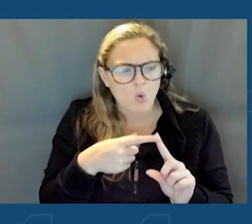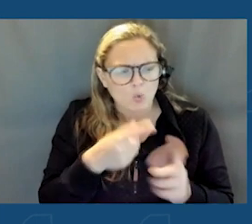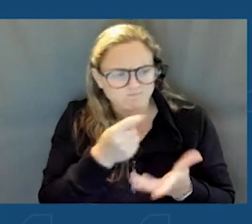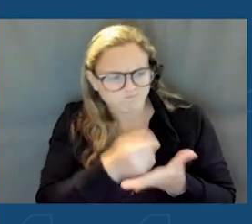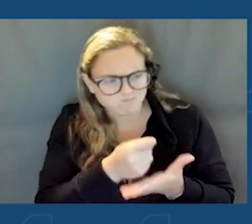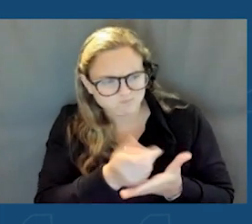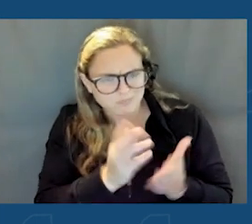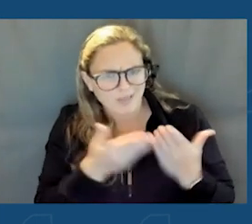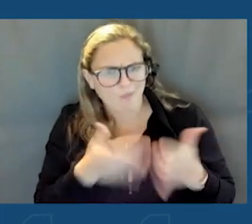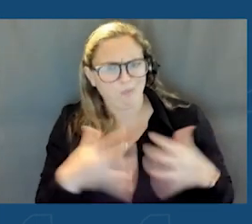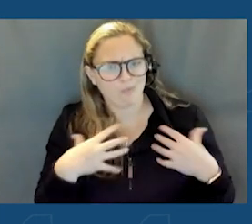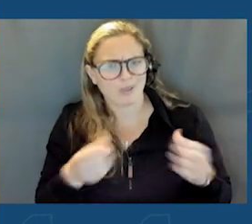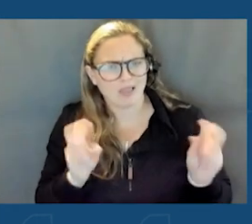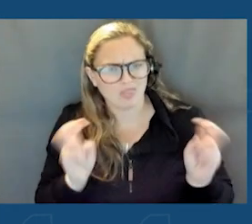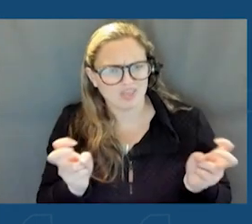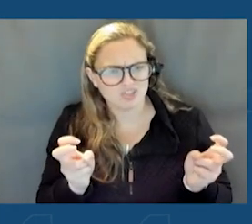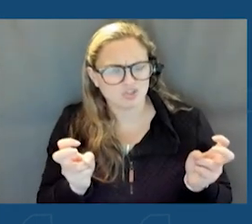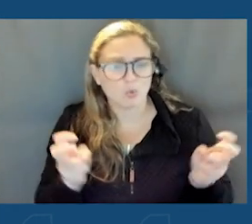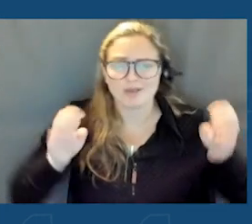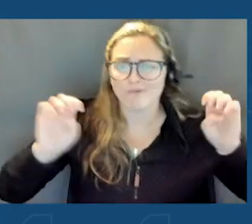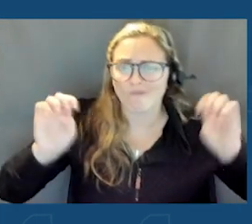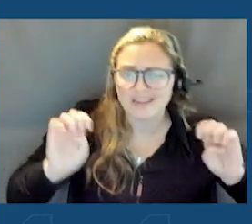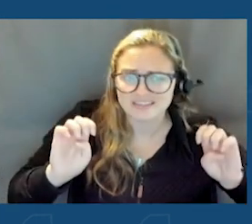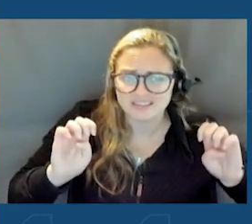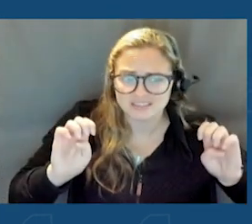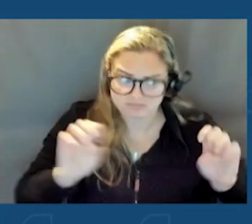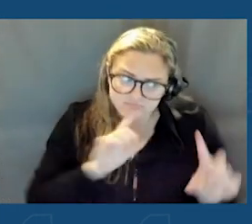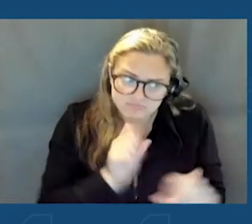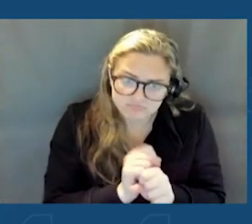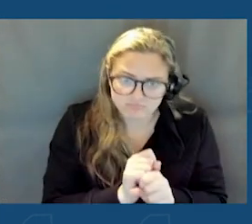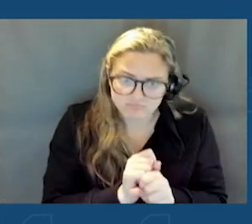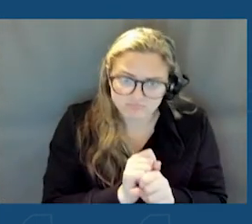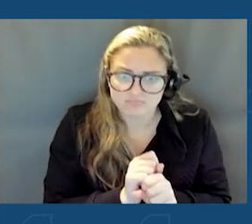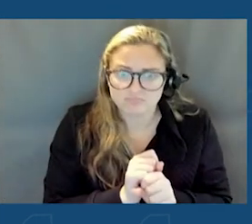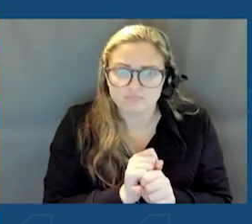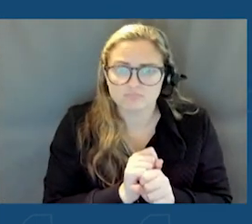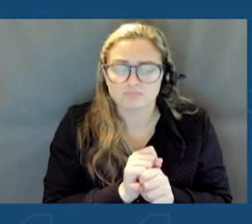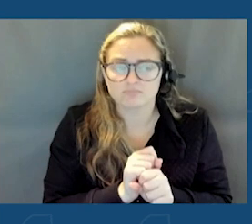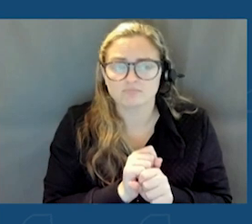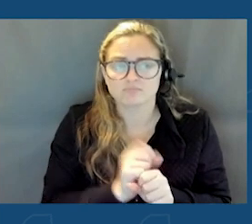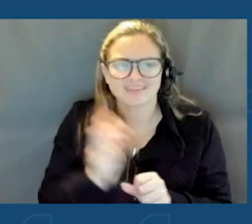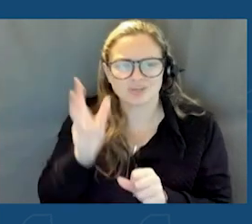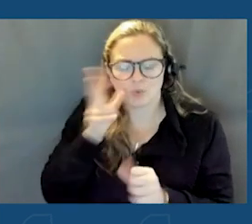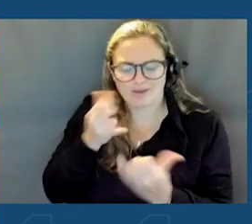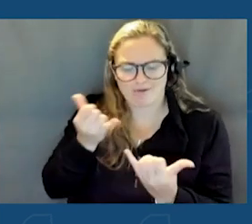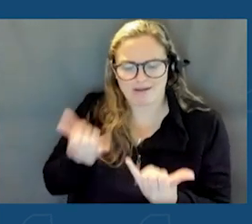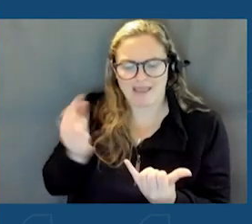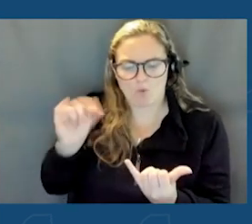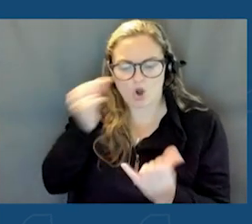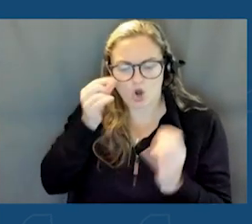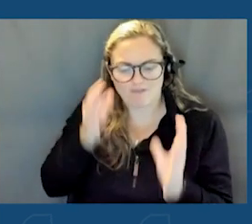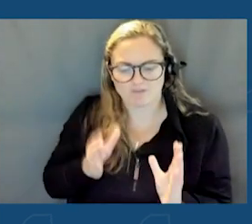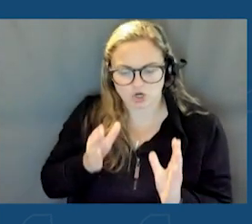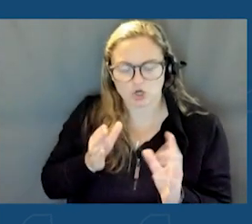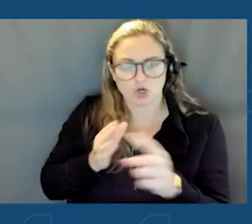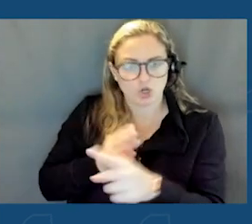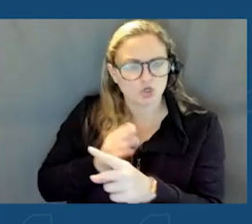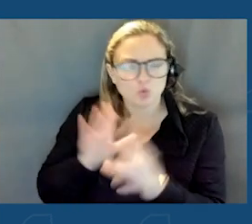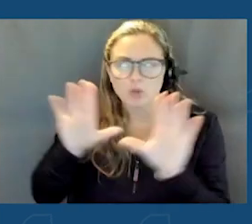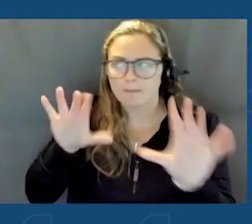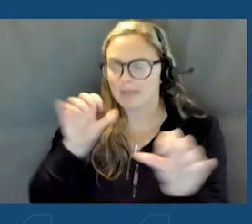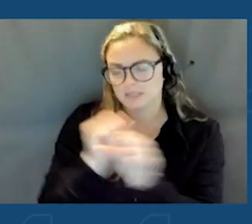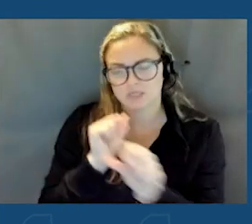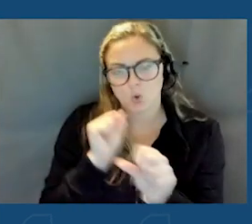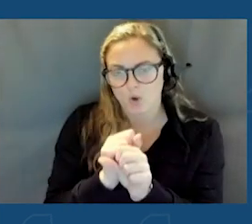health issue, like a crisis that it is. And so to hear now our governor, who is doing amazing work